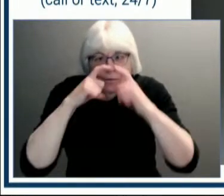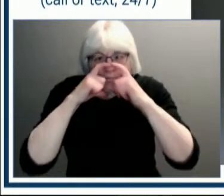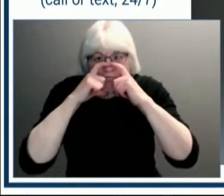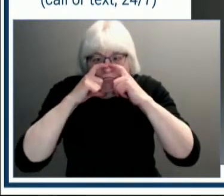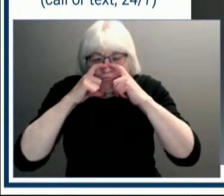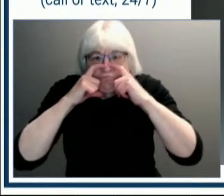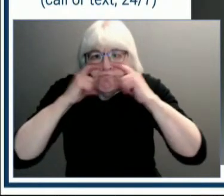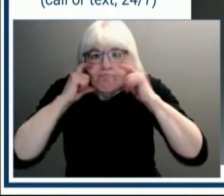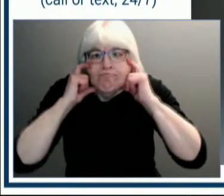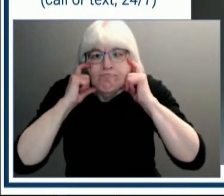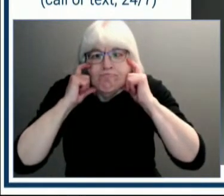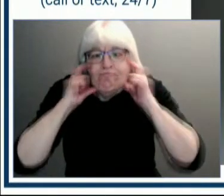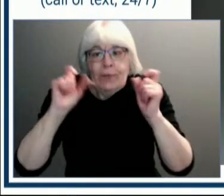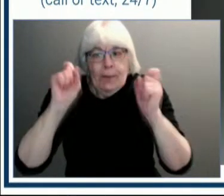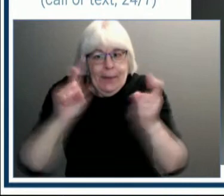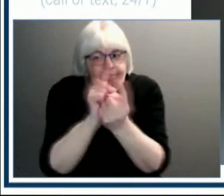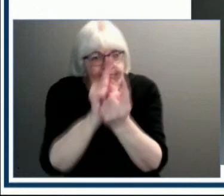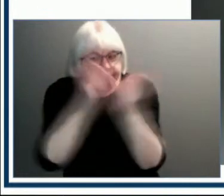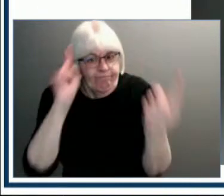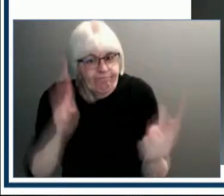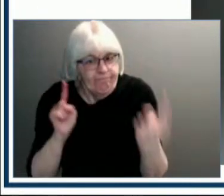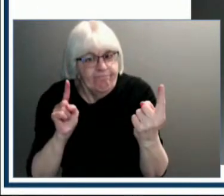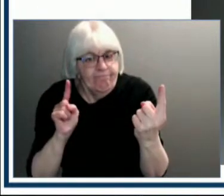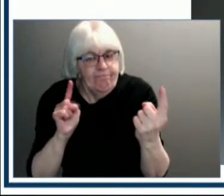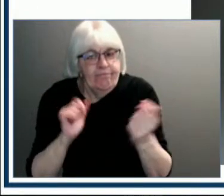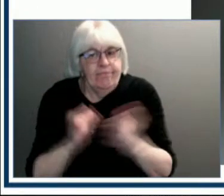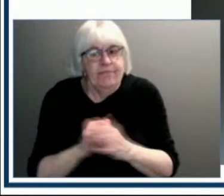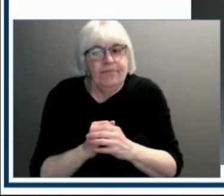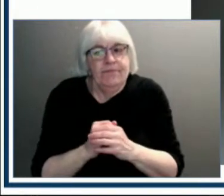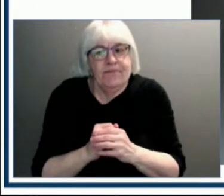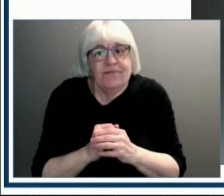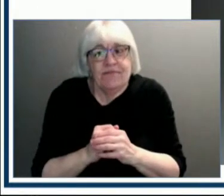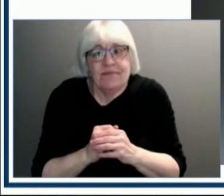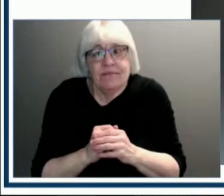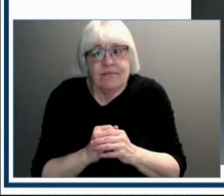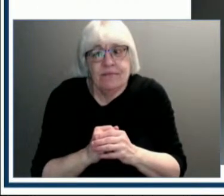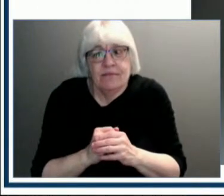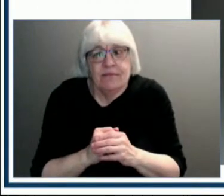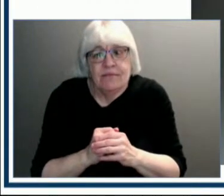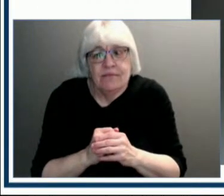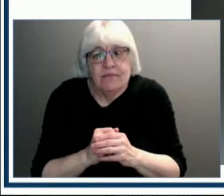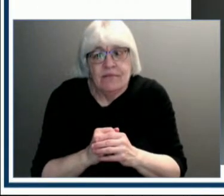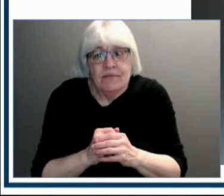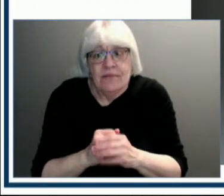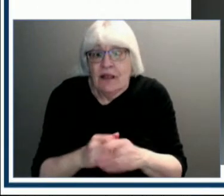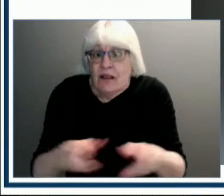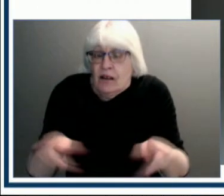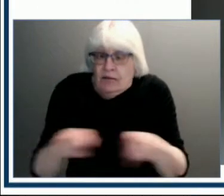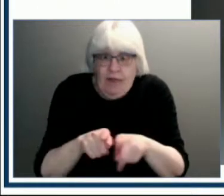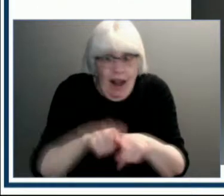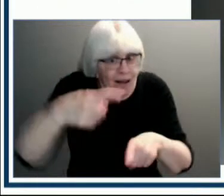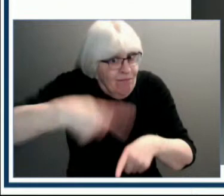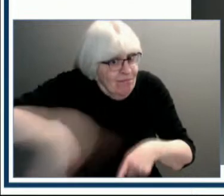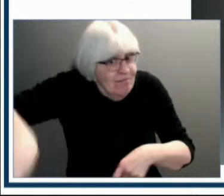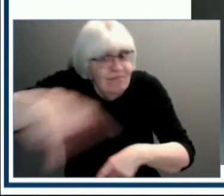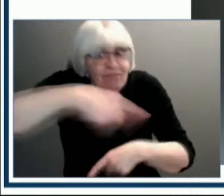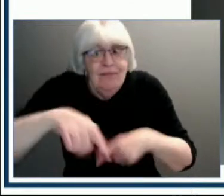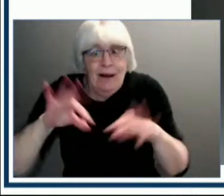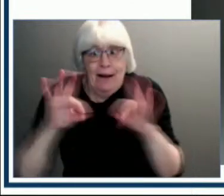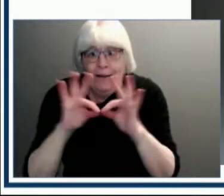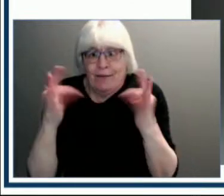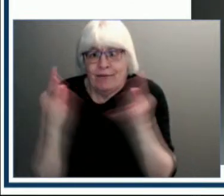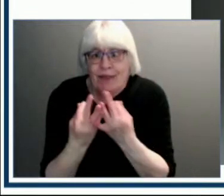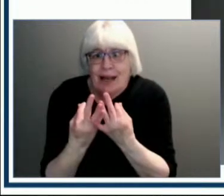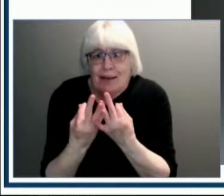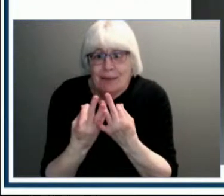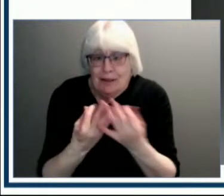can. These new rules apply to close household contacts if the COVID case that they live with can